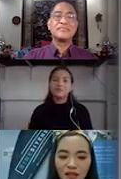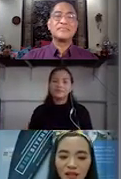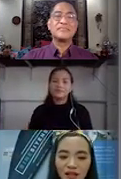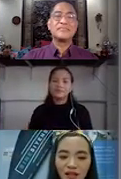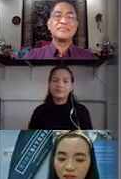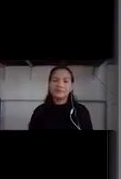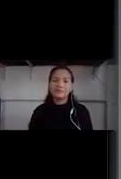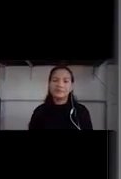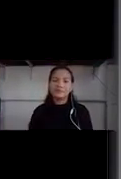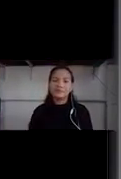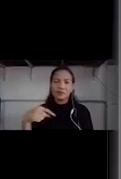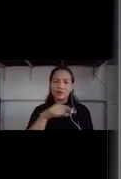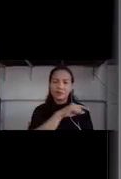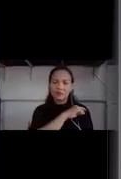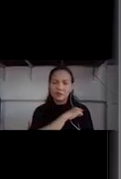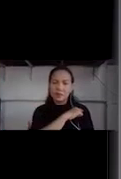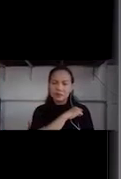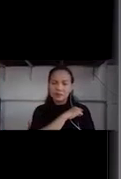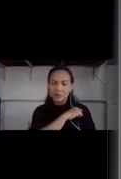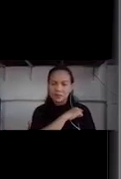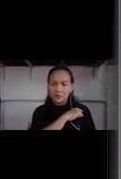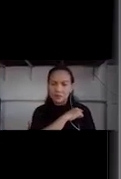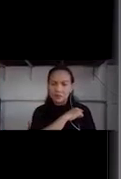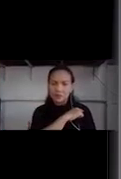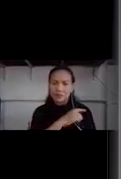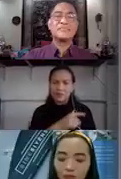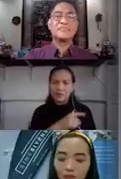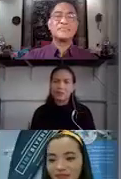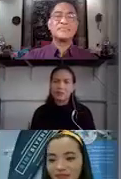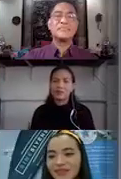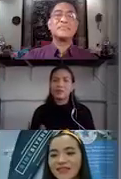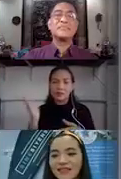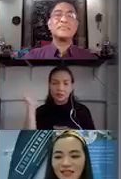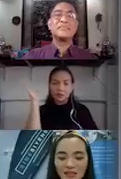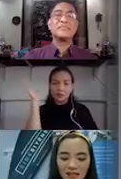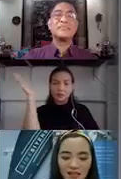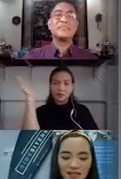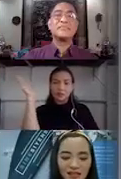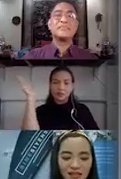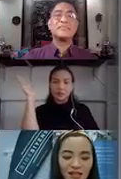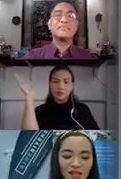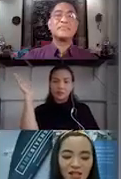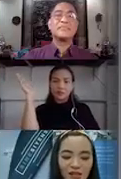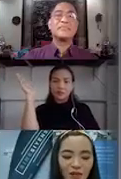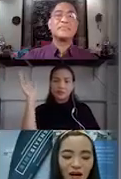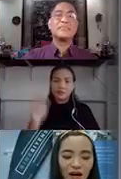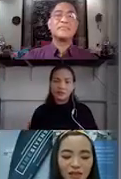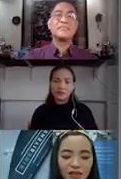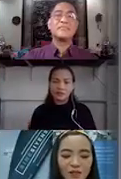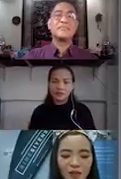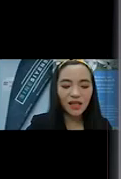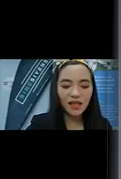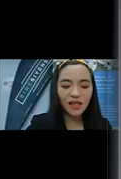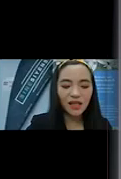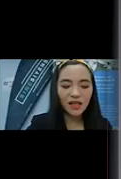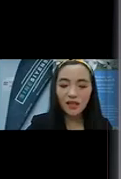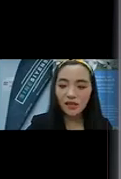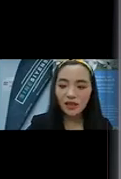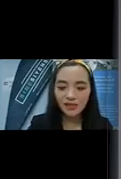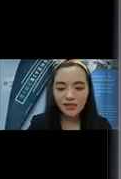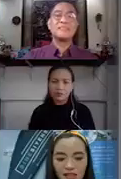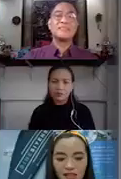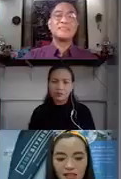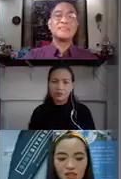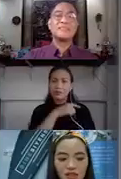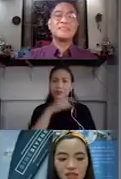our we're now going to start with our session. Okay, so our speaker for